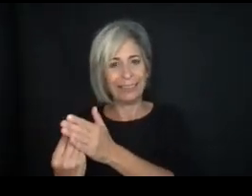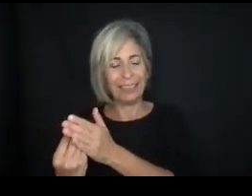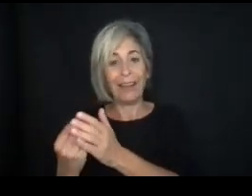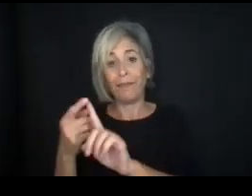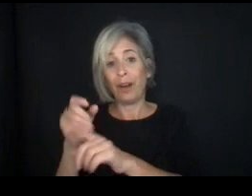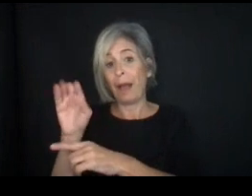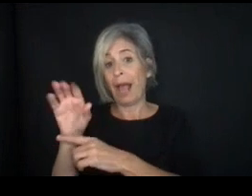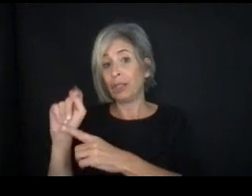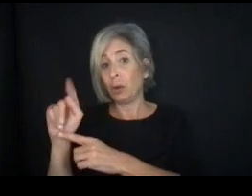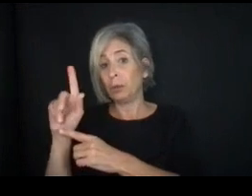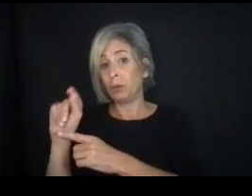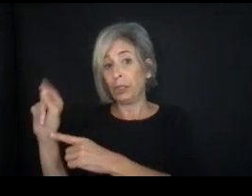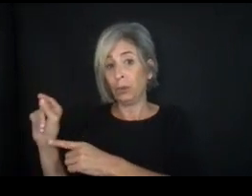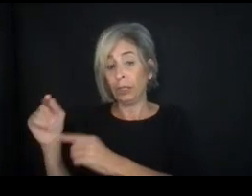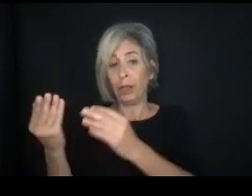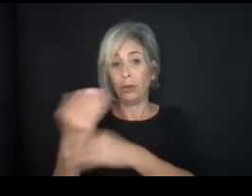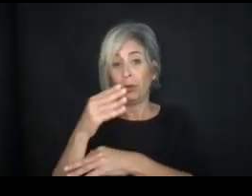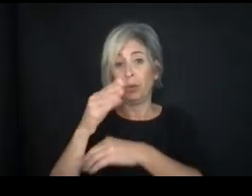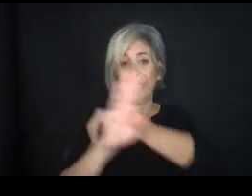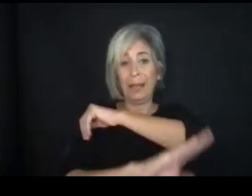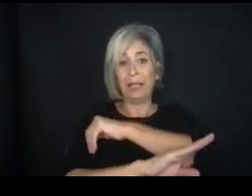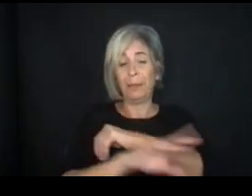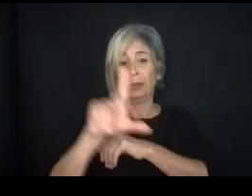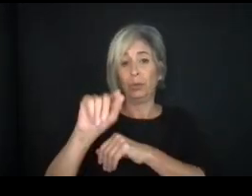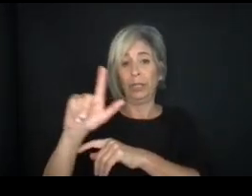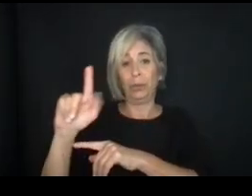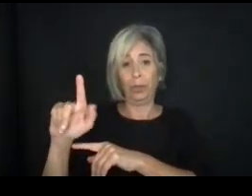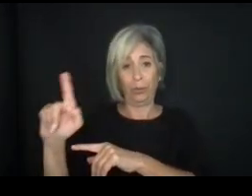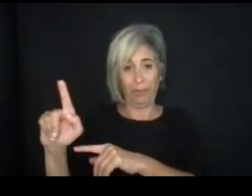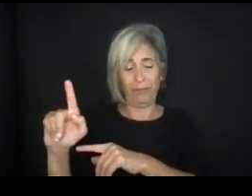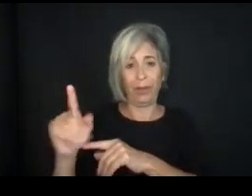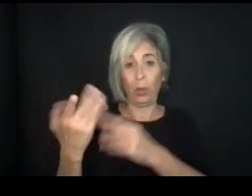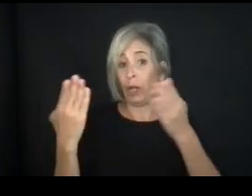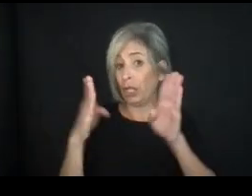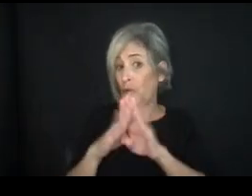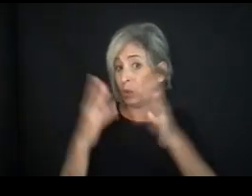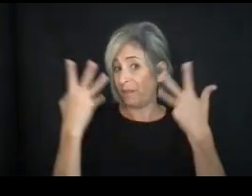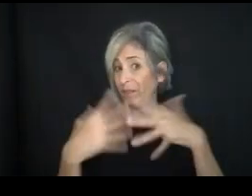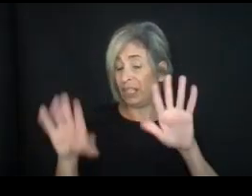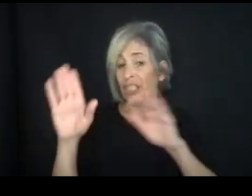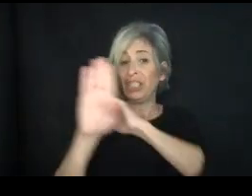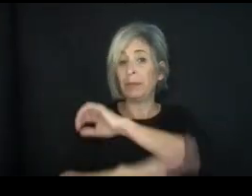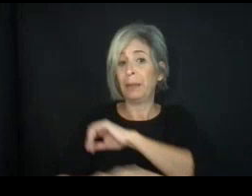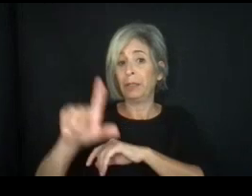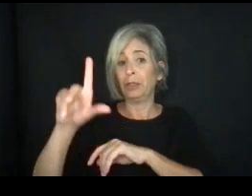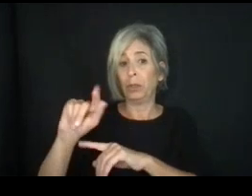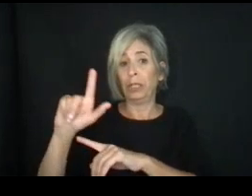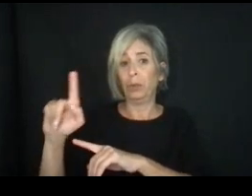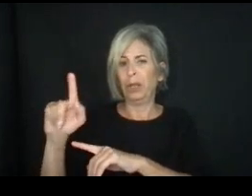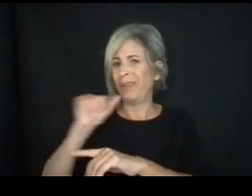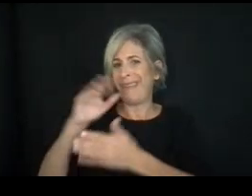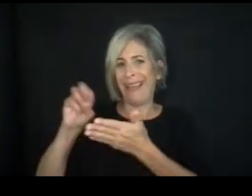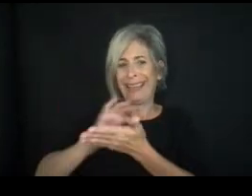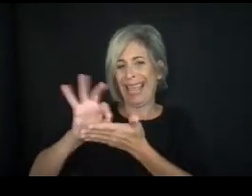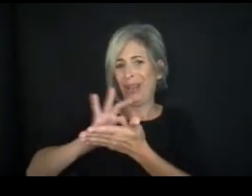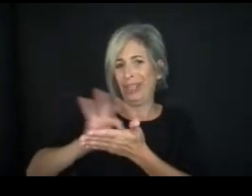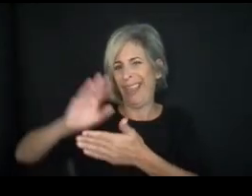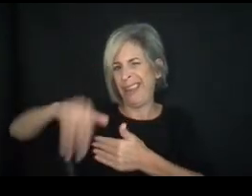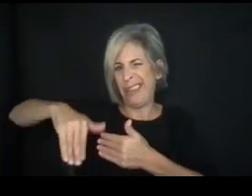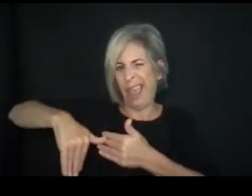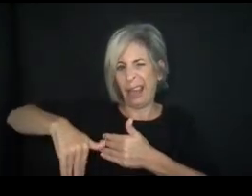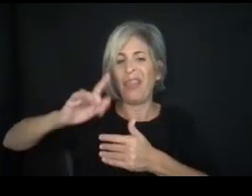of 2020 through September of 2021. Now, we just closed out September of 2021, so we haven't really calculated that yet. That's really